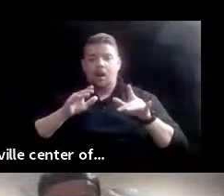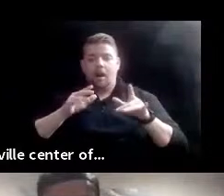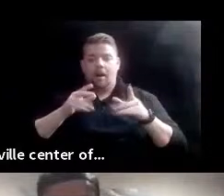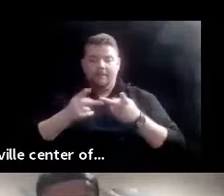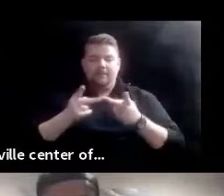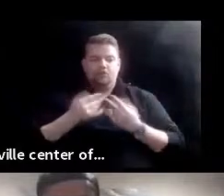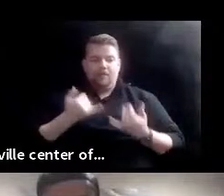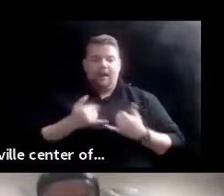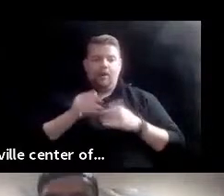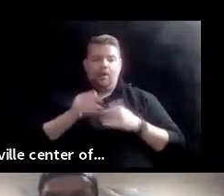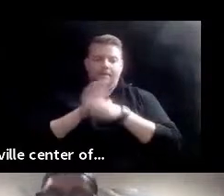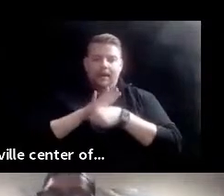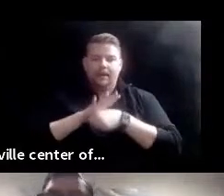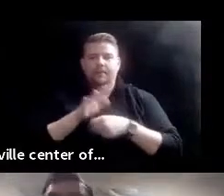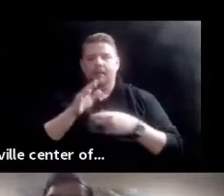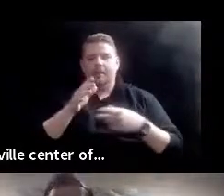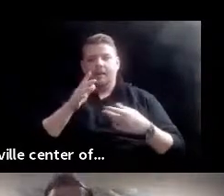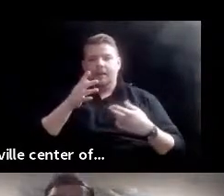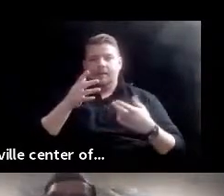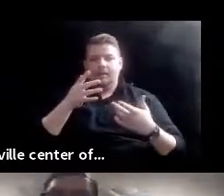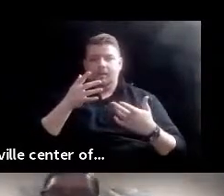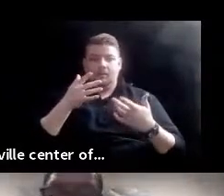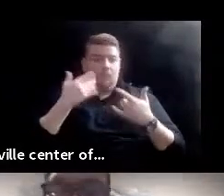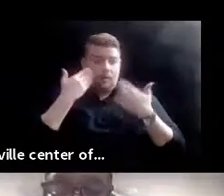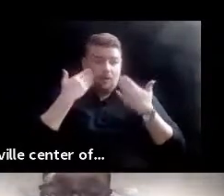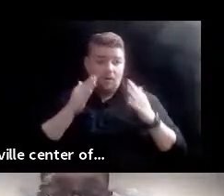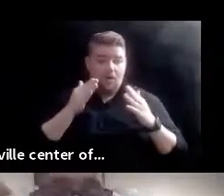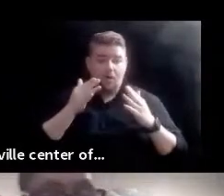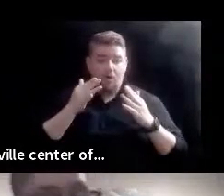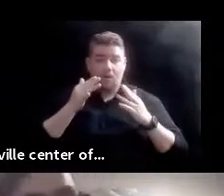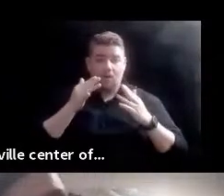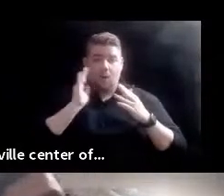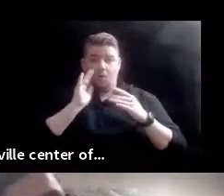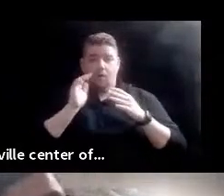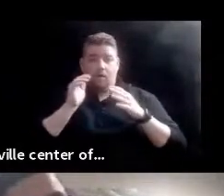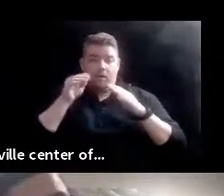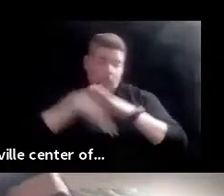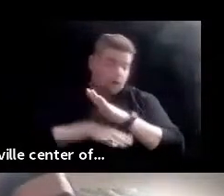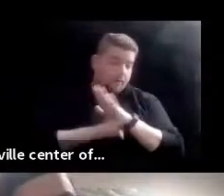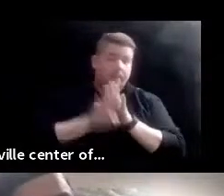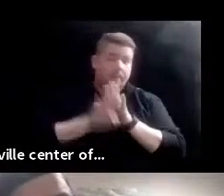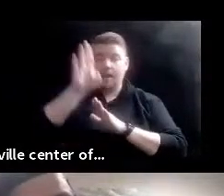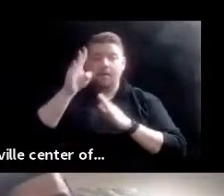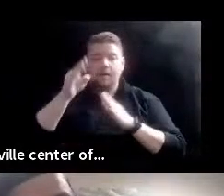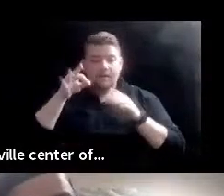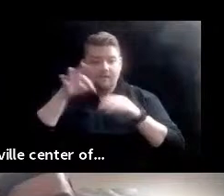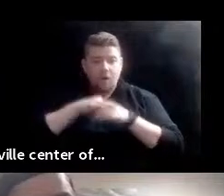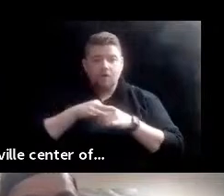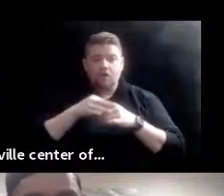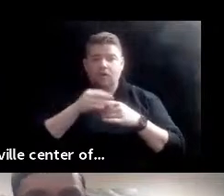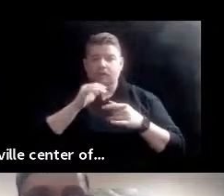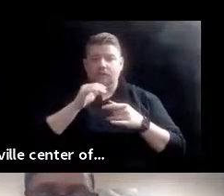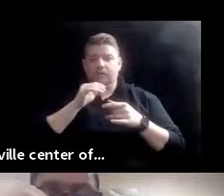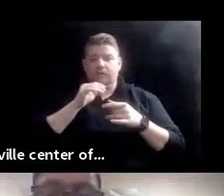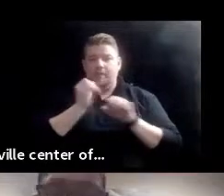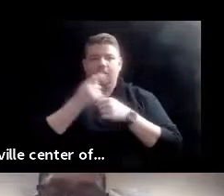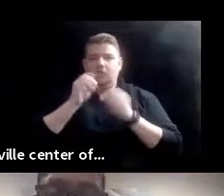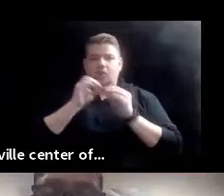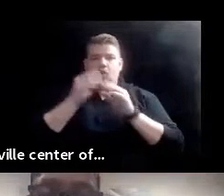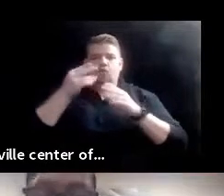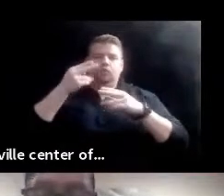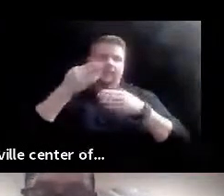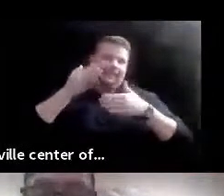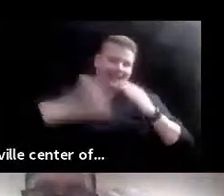of course, not knowing if once we get to a vote whether it's going to pass or not, it makes no sense to do it any shorter than 4 weeks, in my opinion.